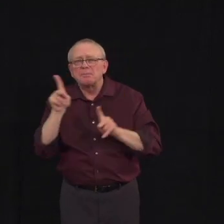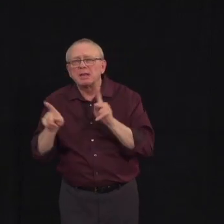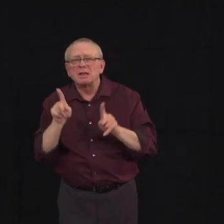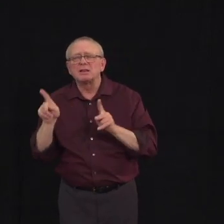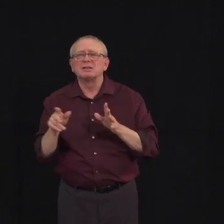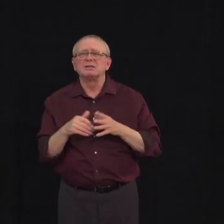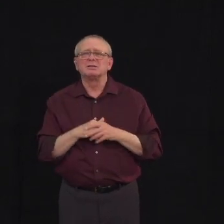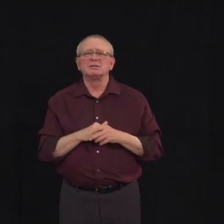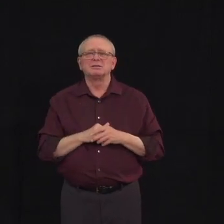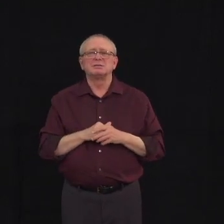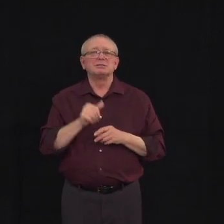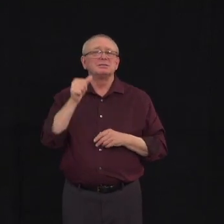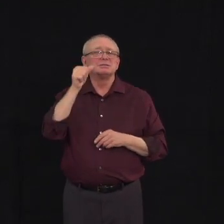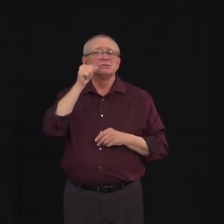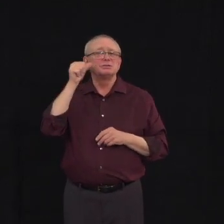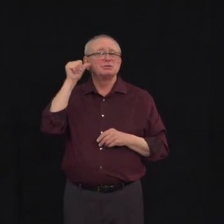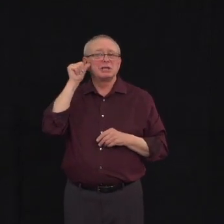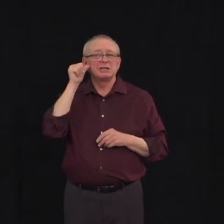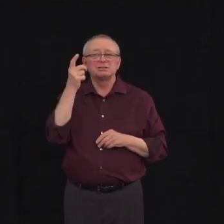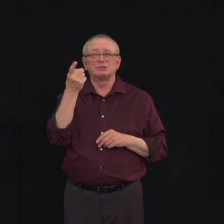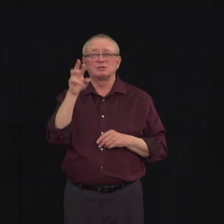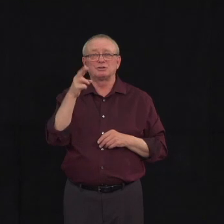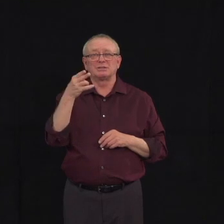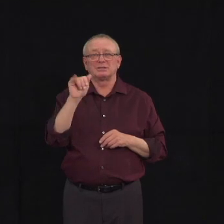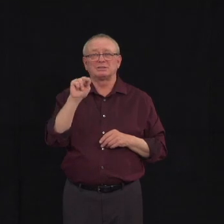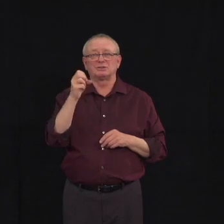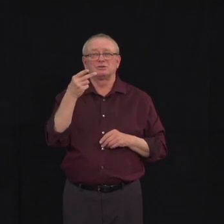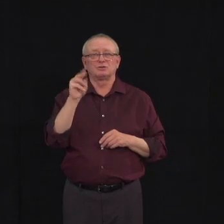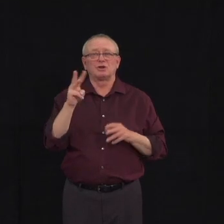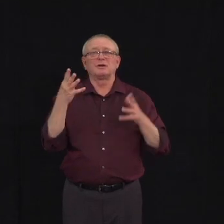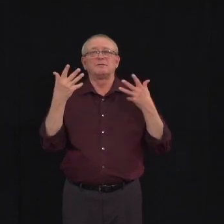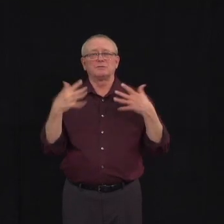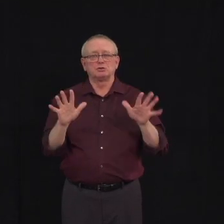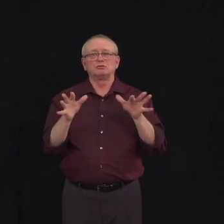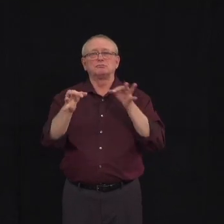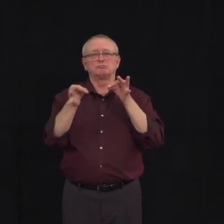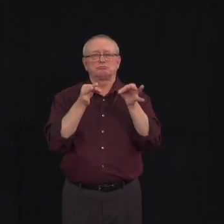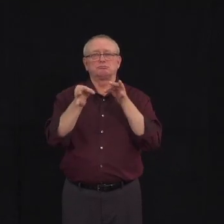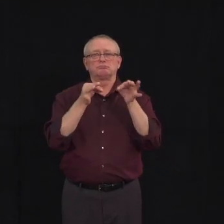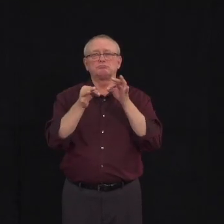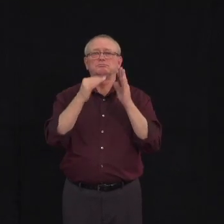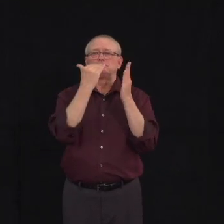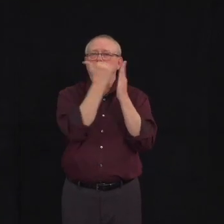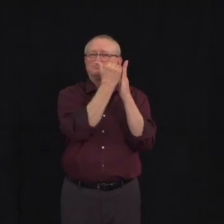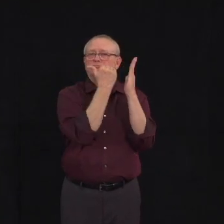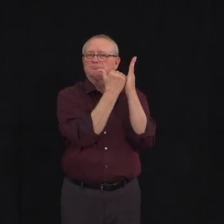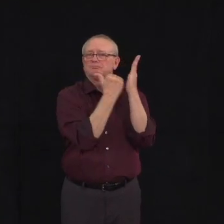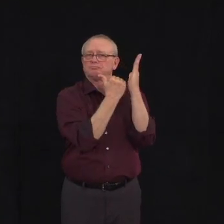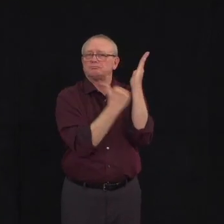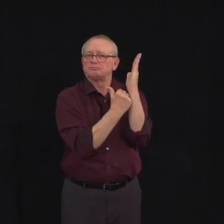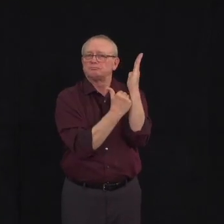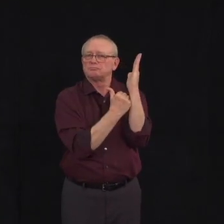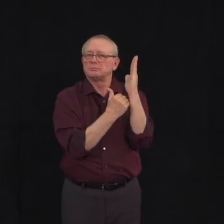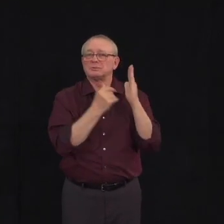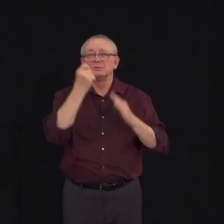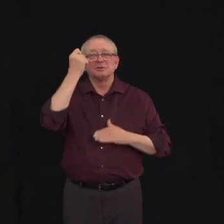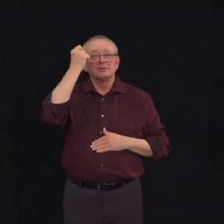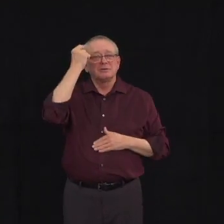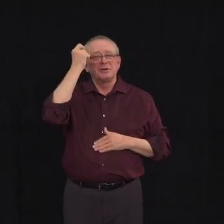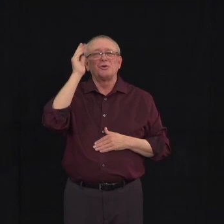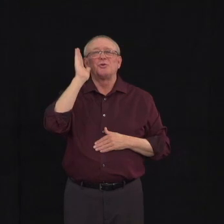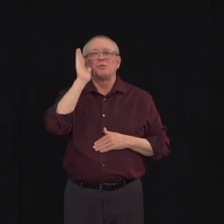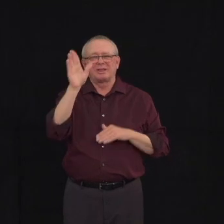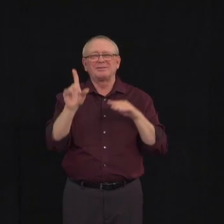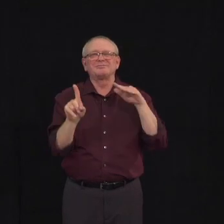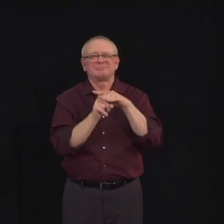see future local outbreaks, but with more and faster testing in place, increased testing of close